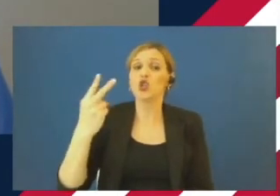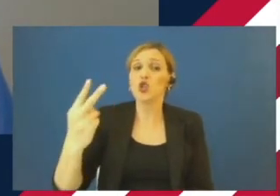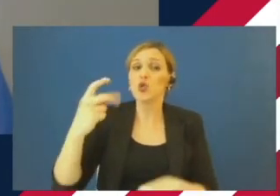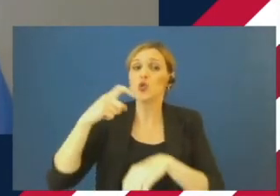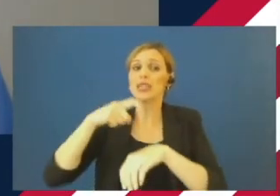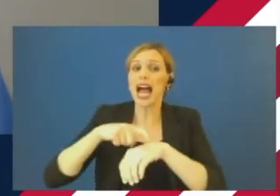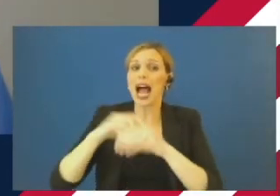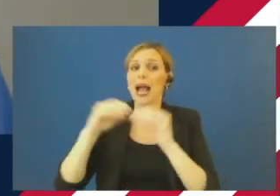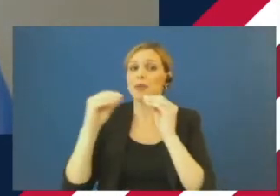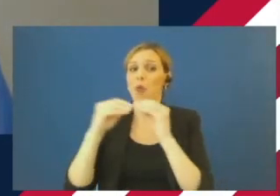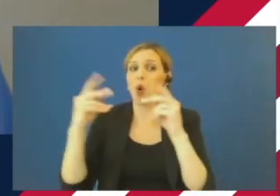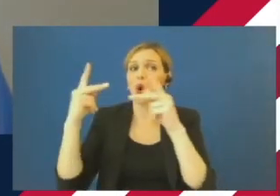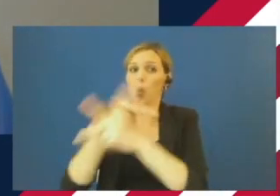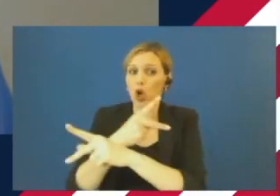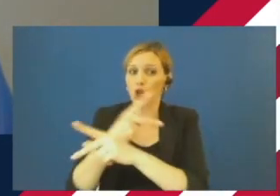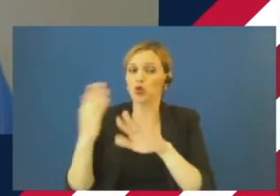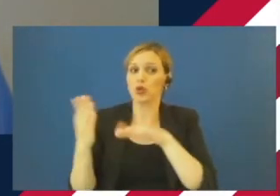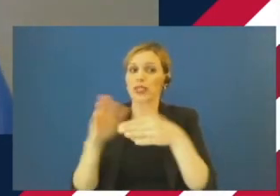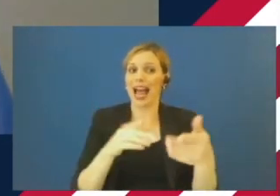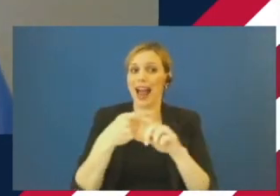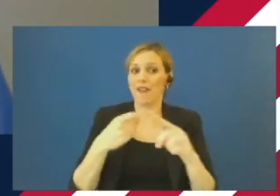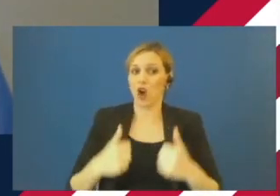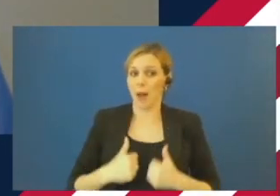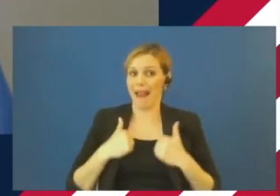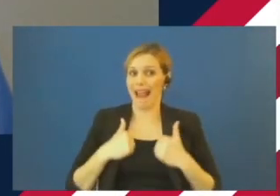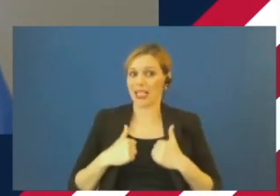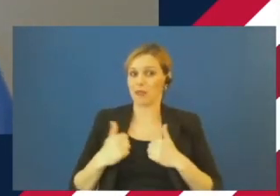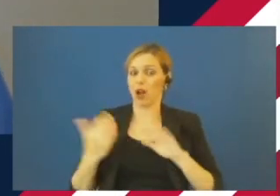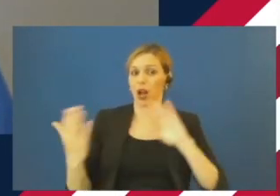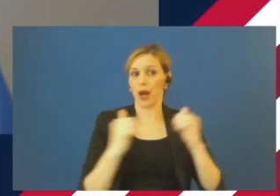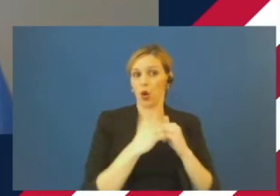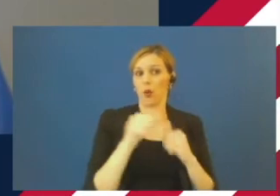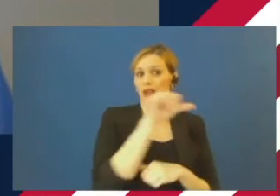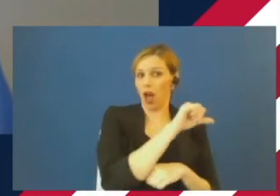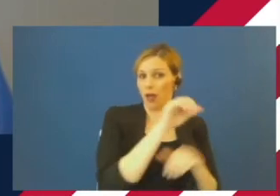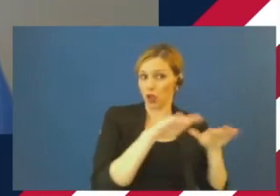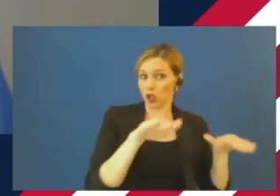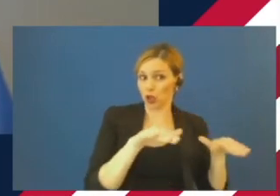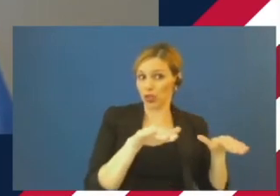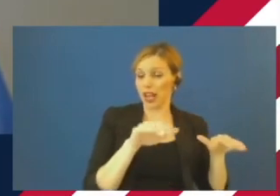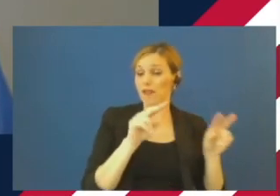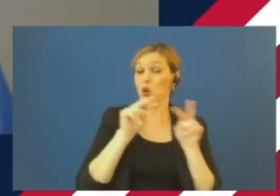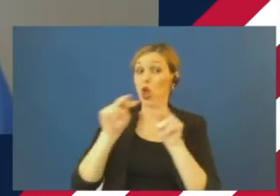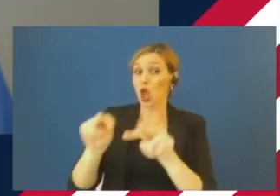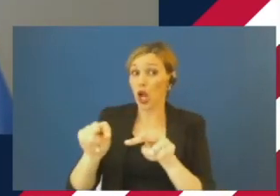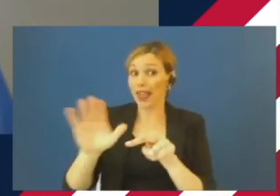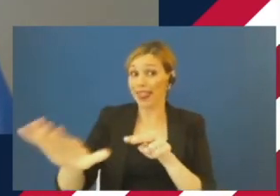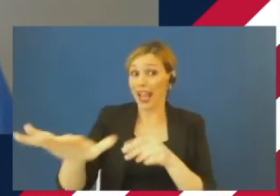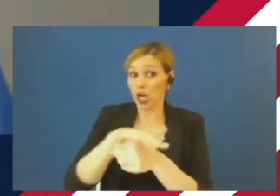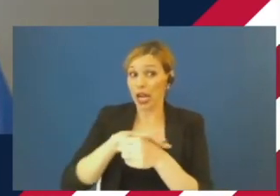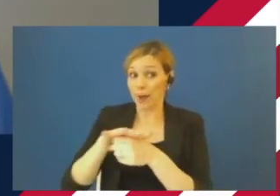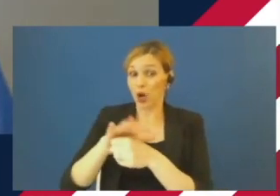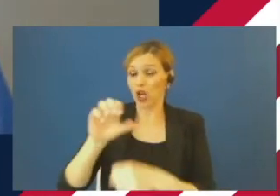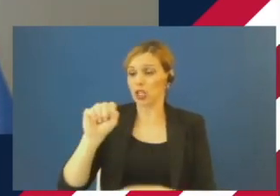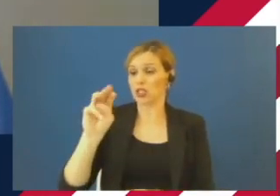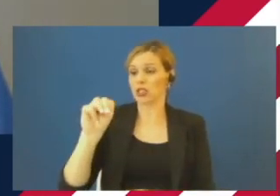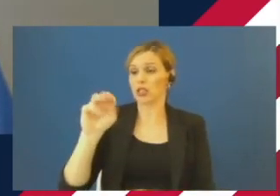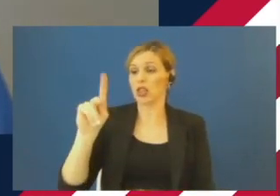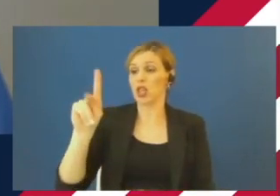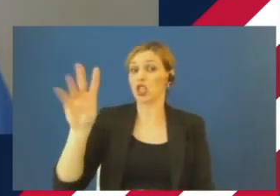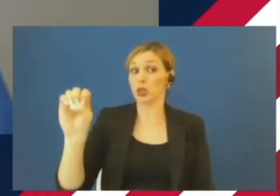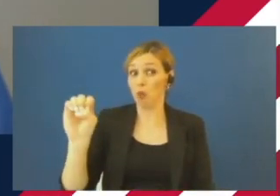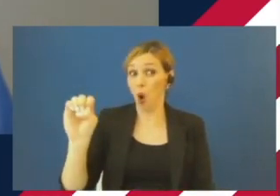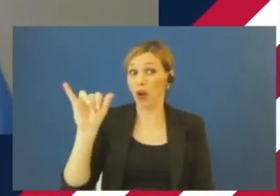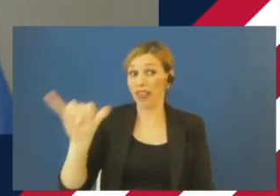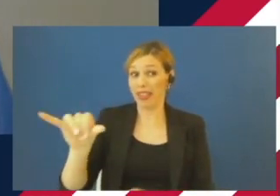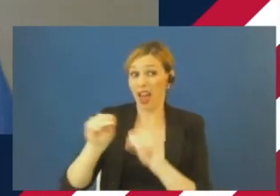link from asthma onto that smokestack that is in their neighborhood and not in the richer neighborhood, in